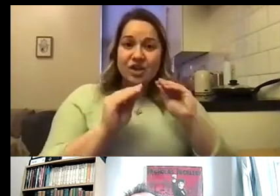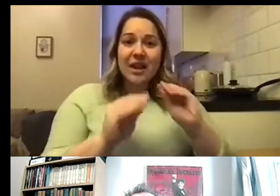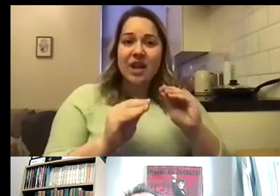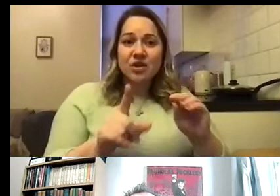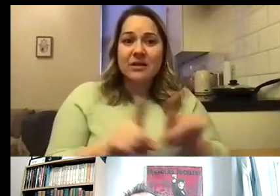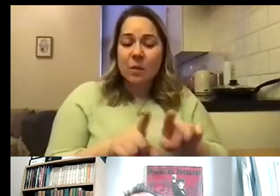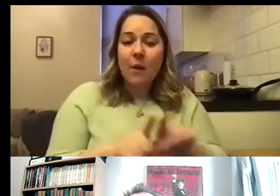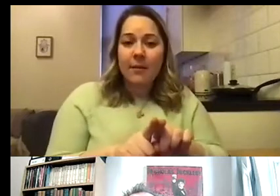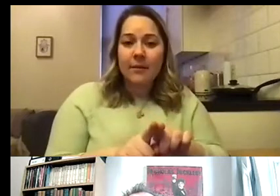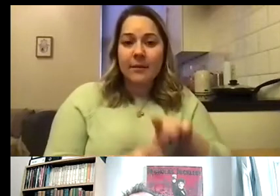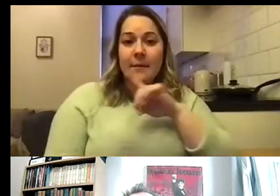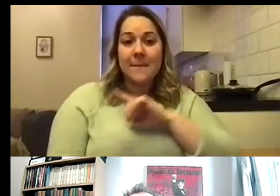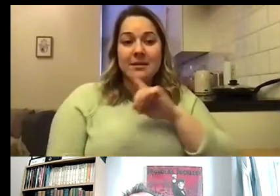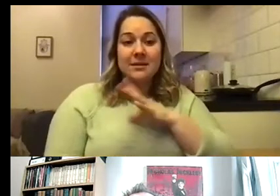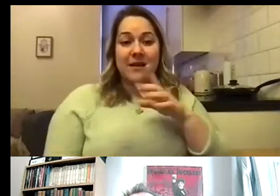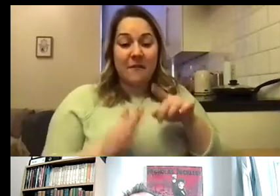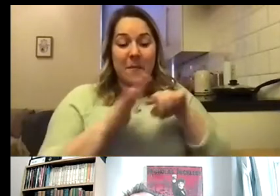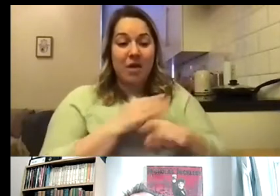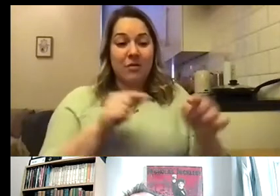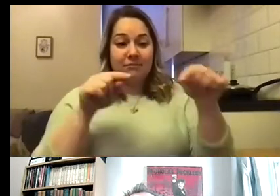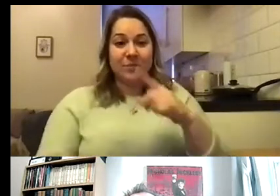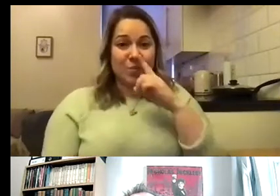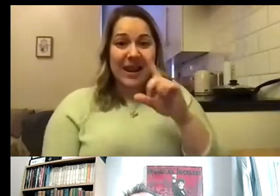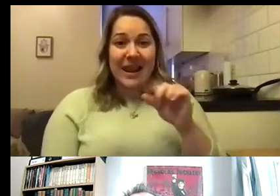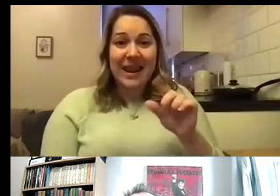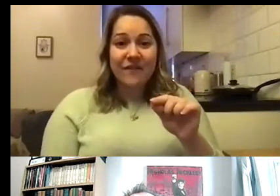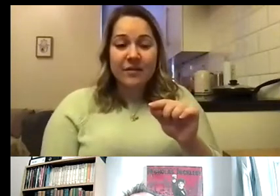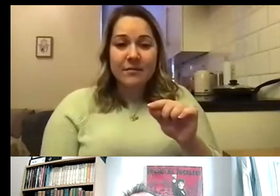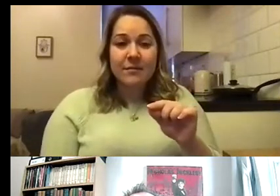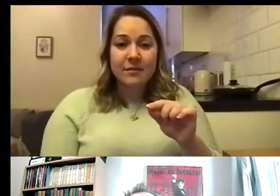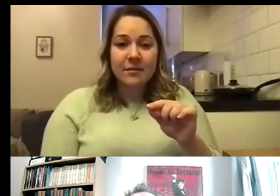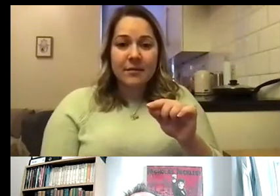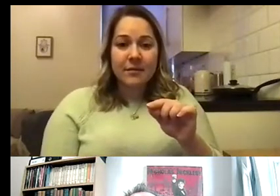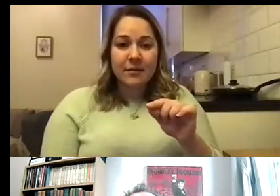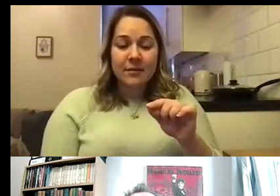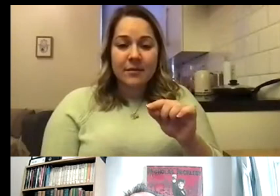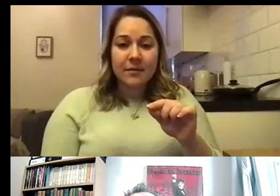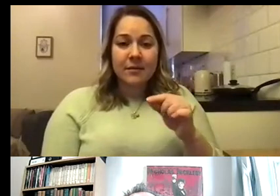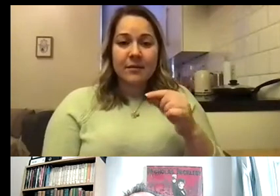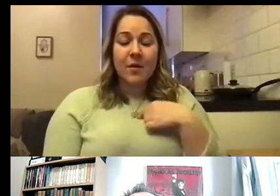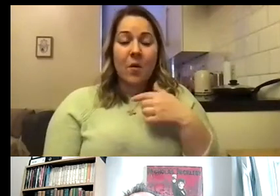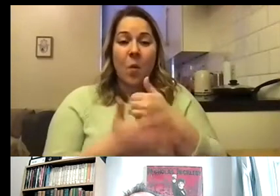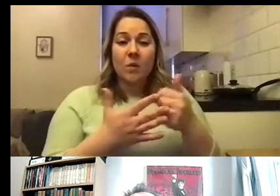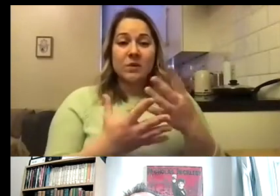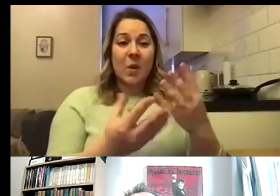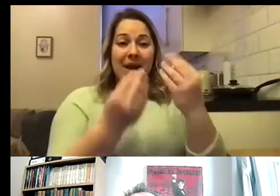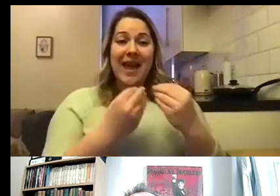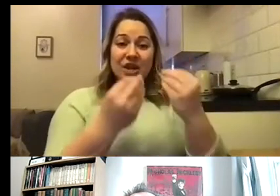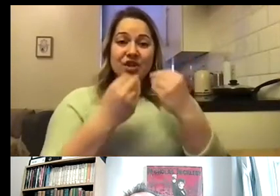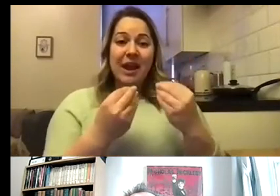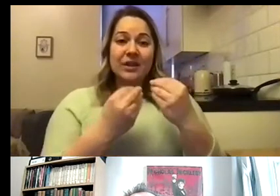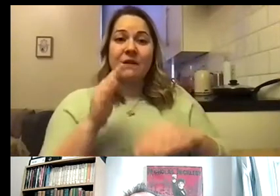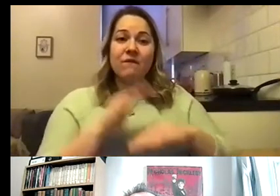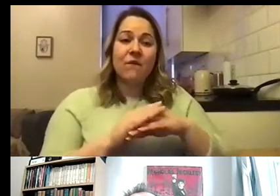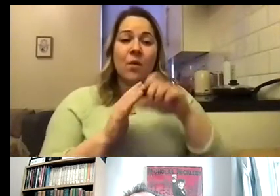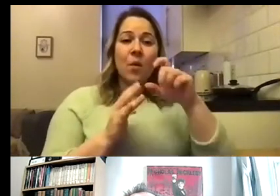like I said, I mean, I came here as a migrant at the age of 11. And, you know, I was also educated in a former colonized country